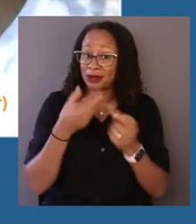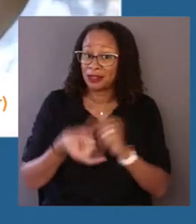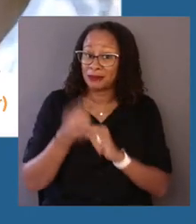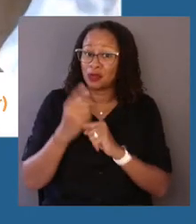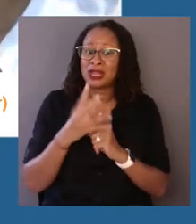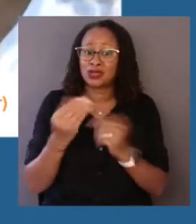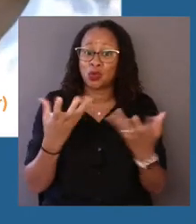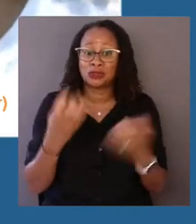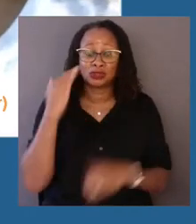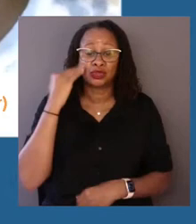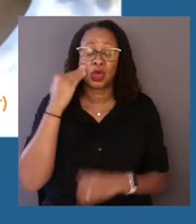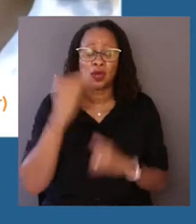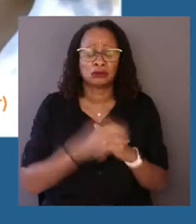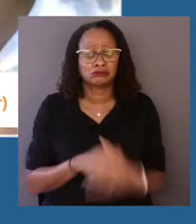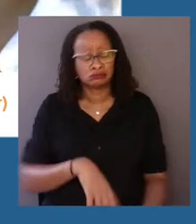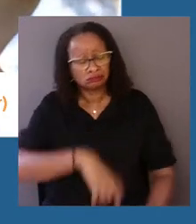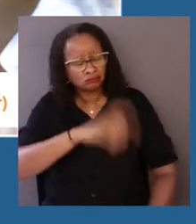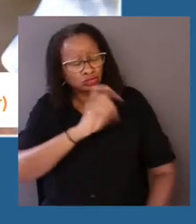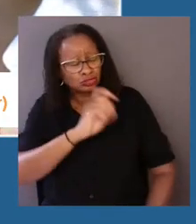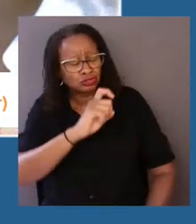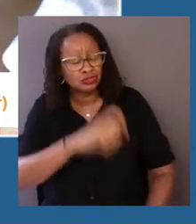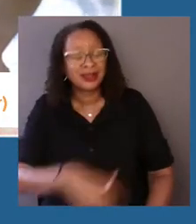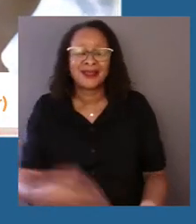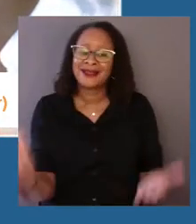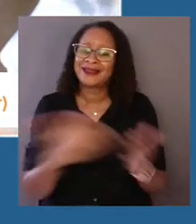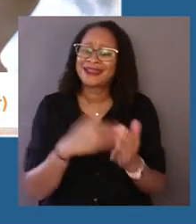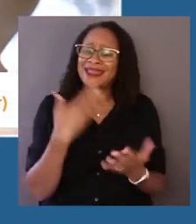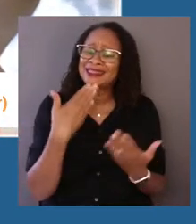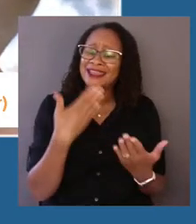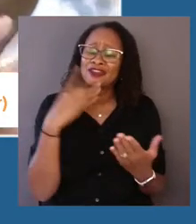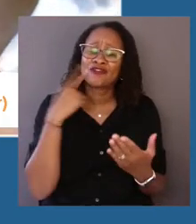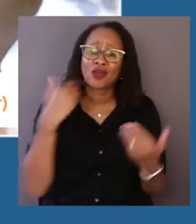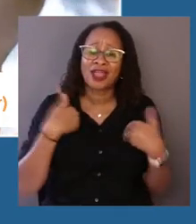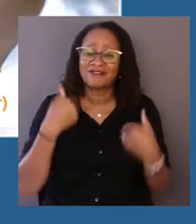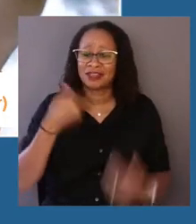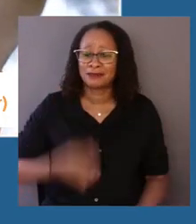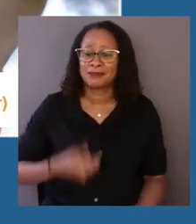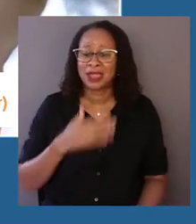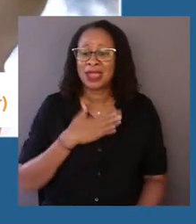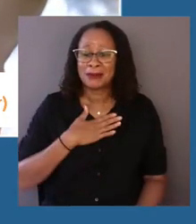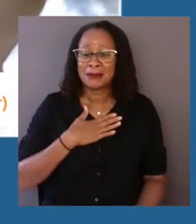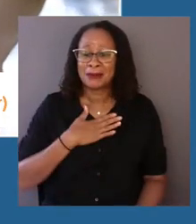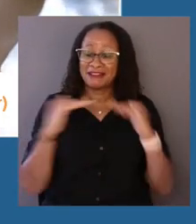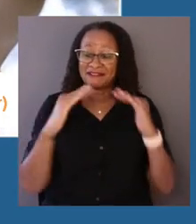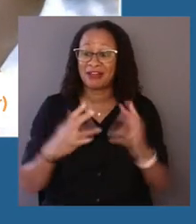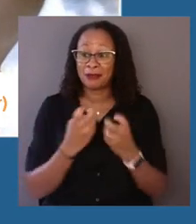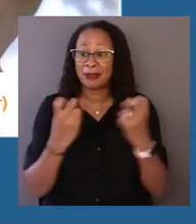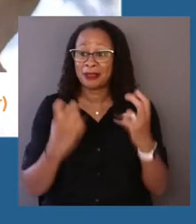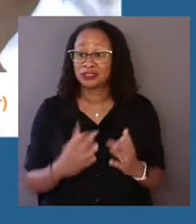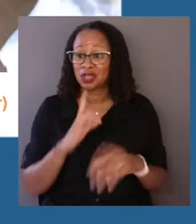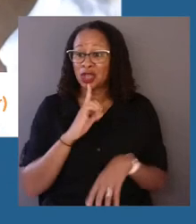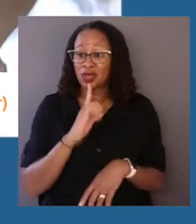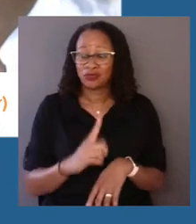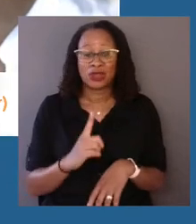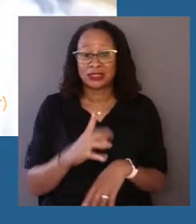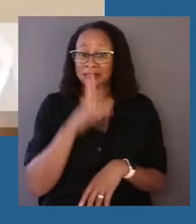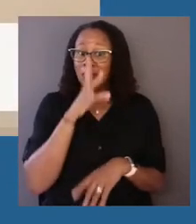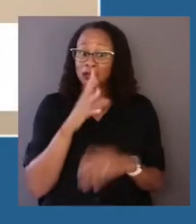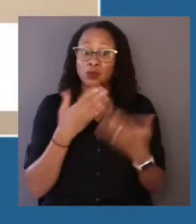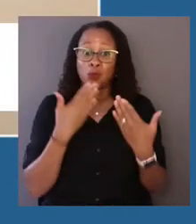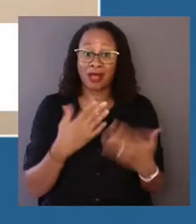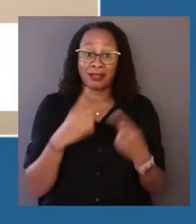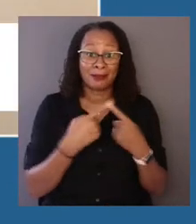Sure. So again, thank you for having me, and my fellow panelists have really covered well, you